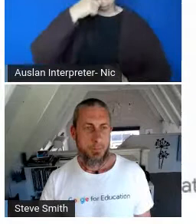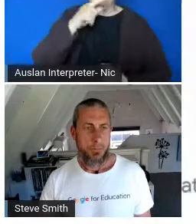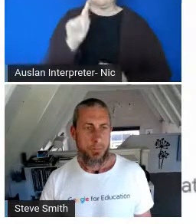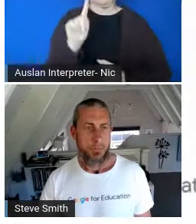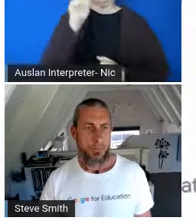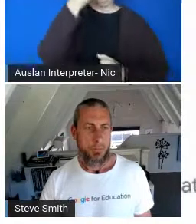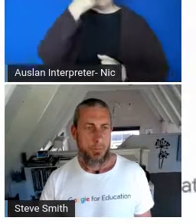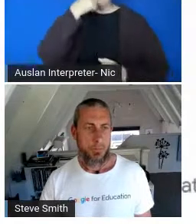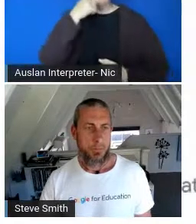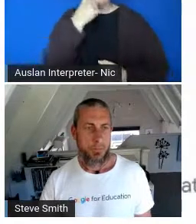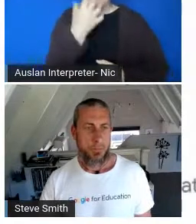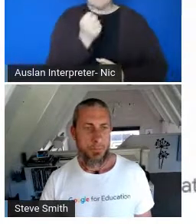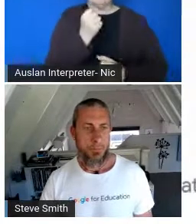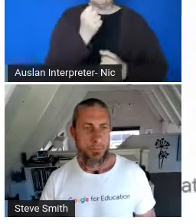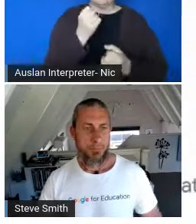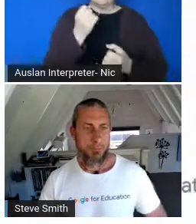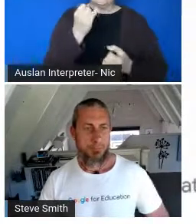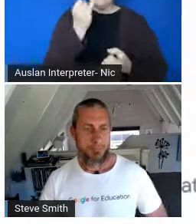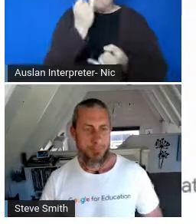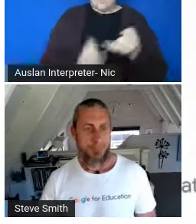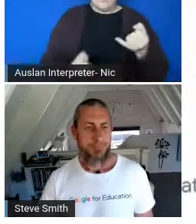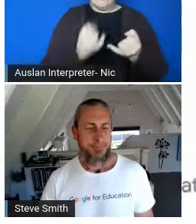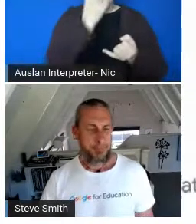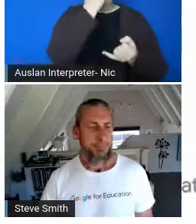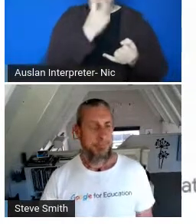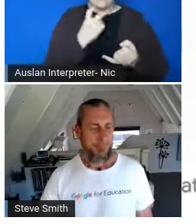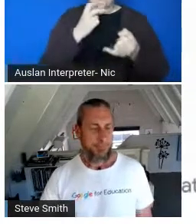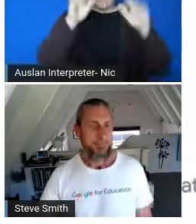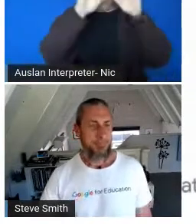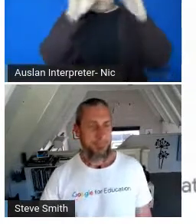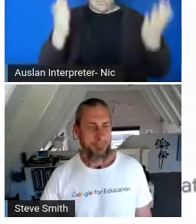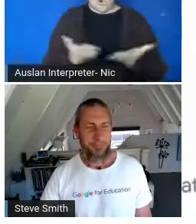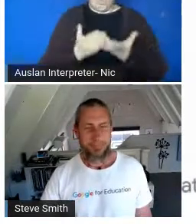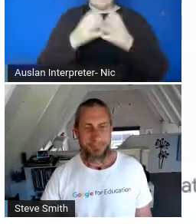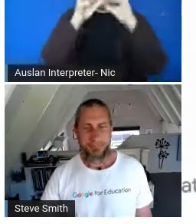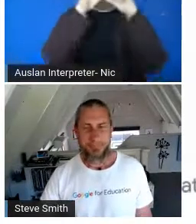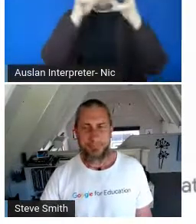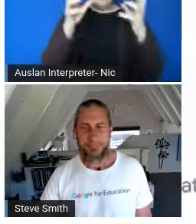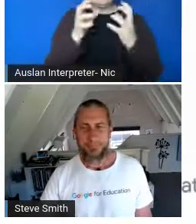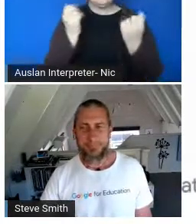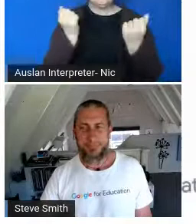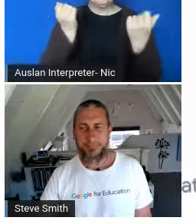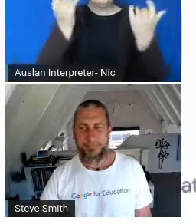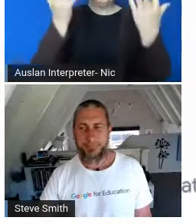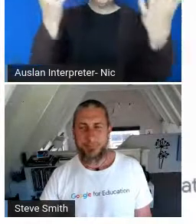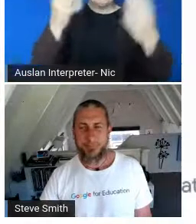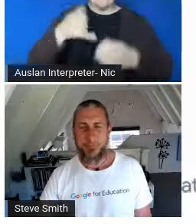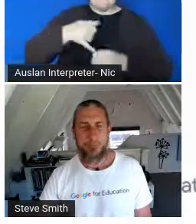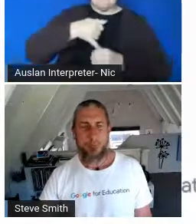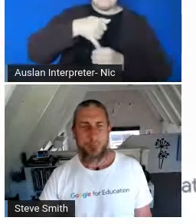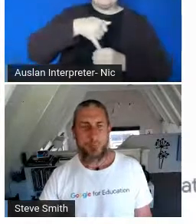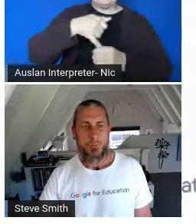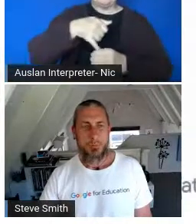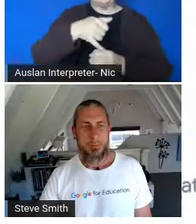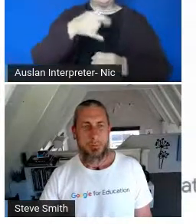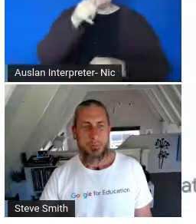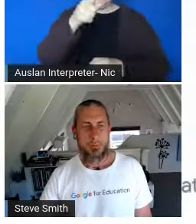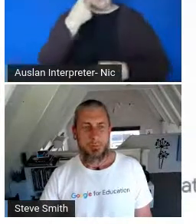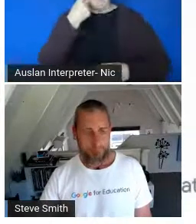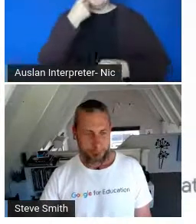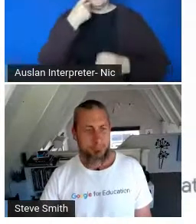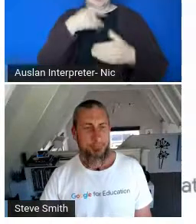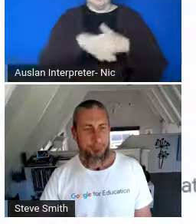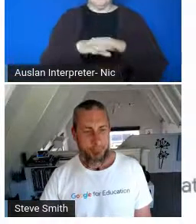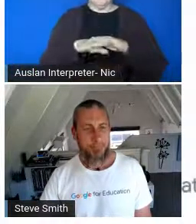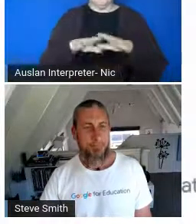world's oldest bush medicine. If you go down a Coles or a Woolworths here in Australia, you'll see Baralum, which is tea tree oil. So it's like a bit of